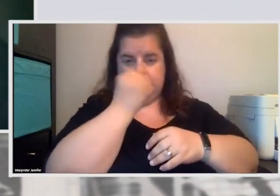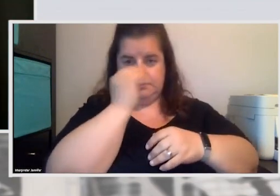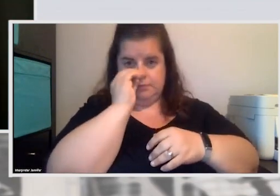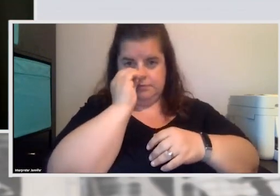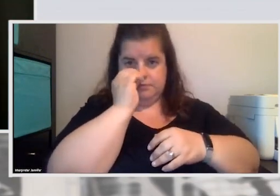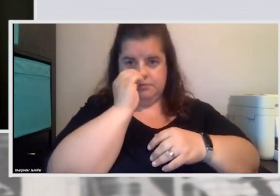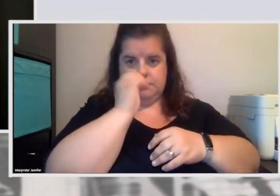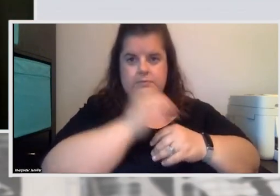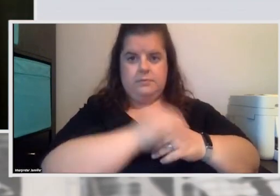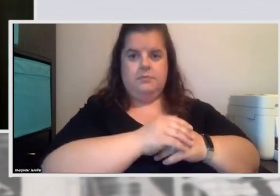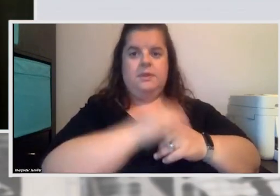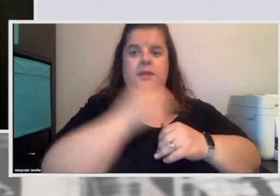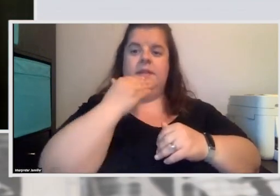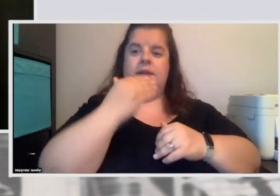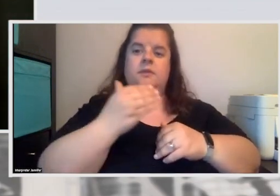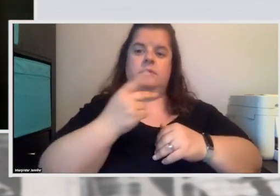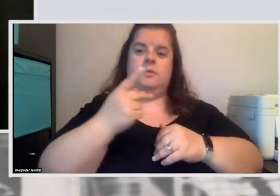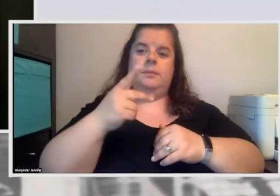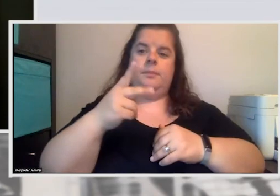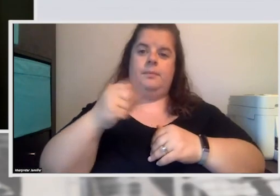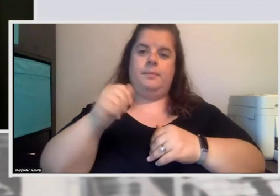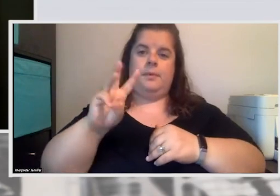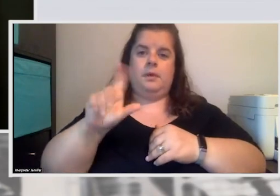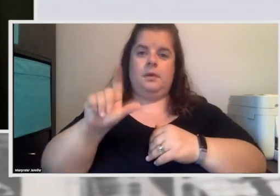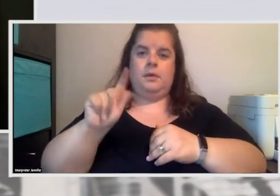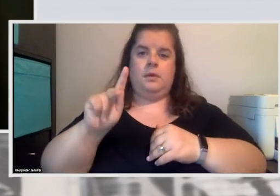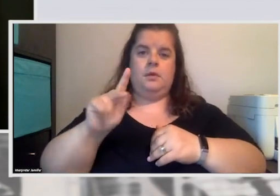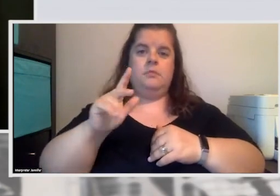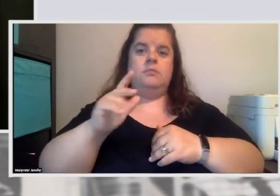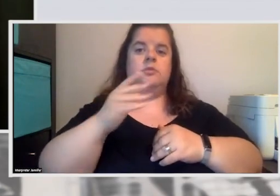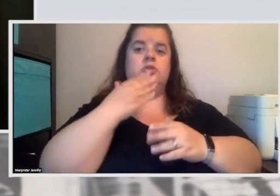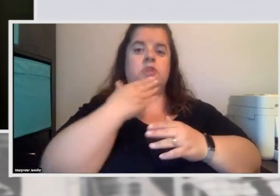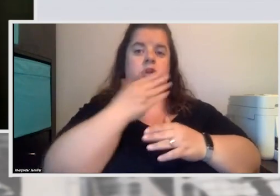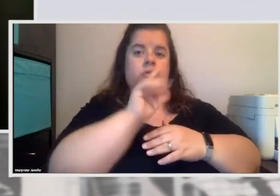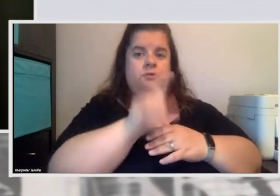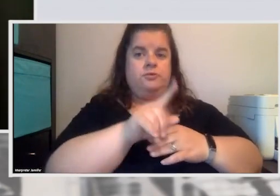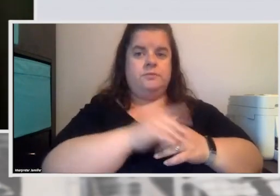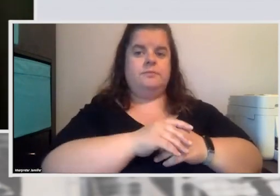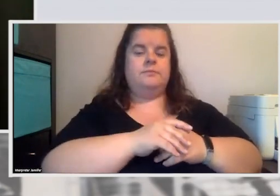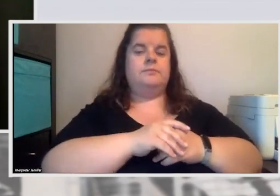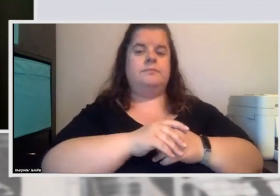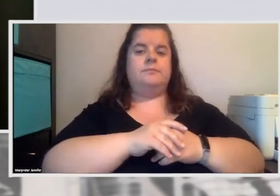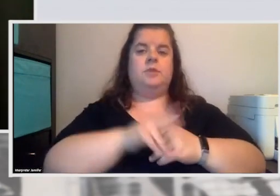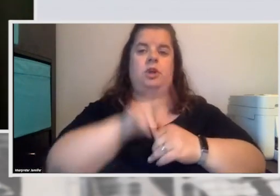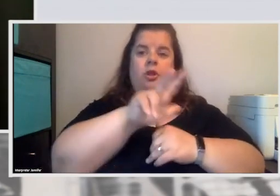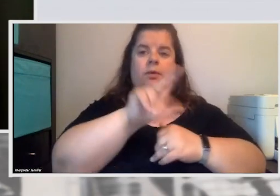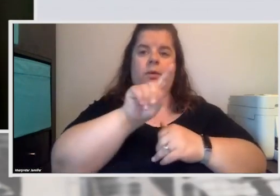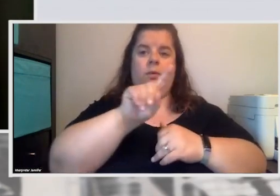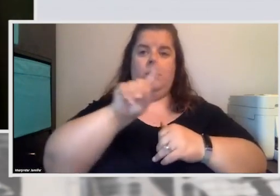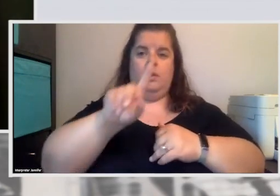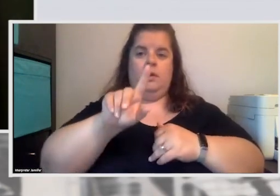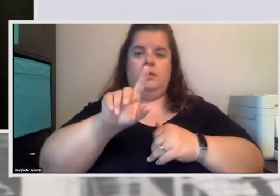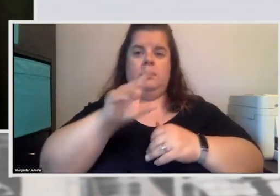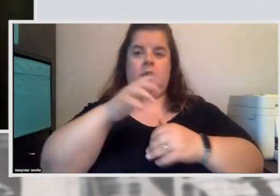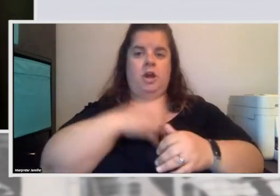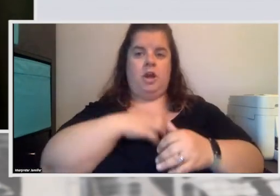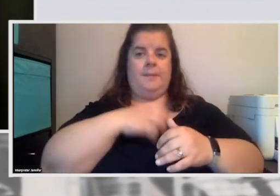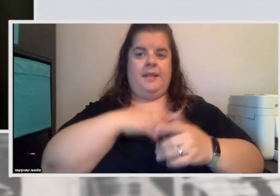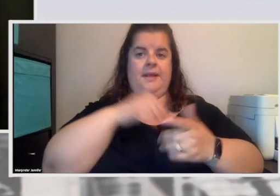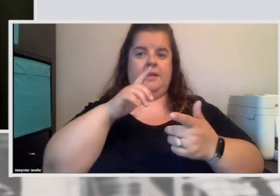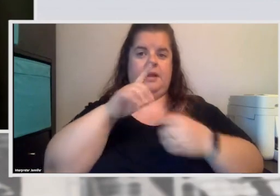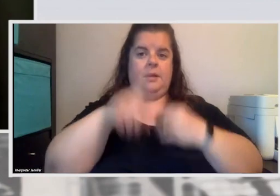Sure. Thanks, Director Pollock. And thank you, Pastor Love. That's a great question. So when a 311 complaint comes in about a